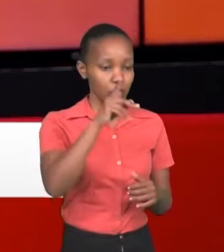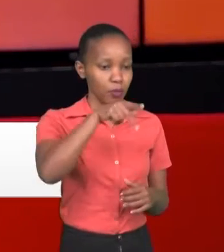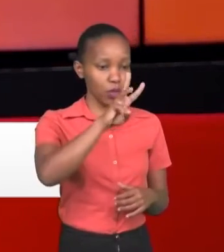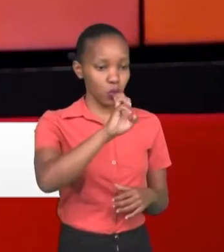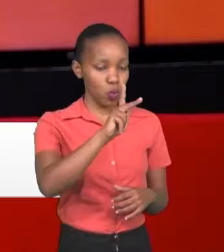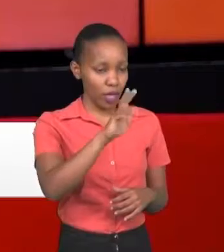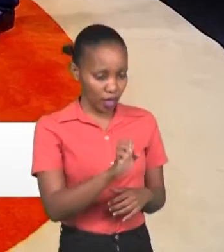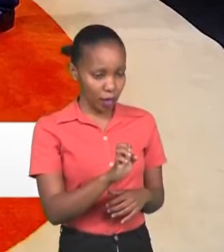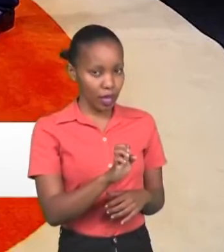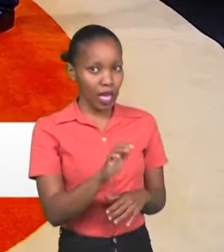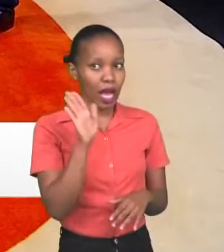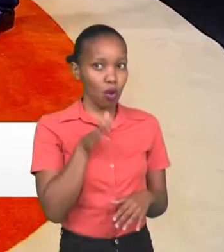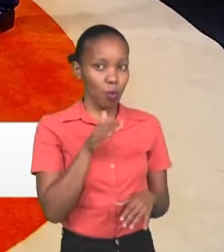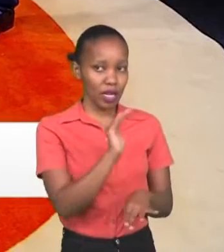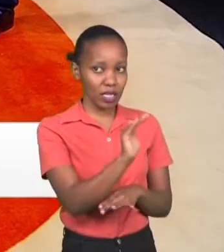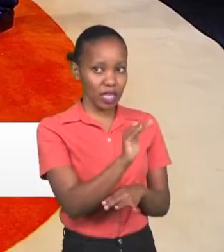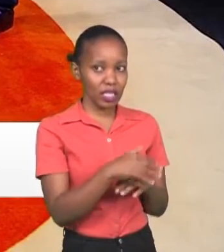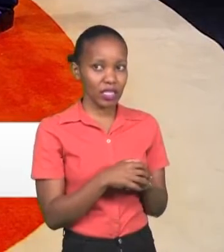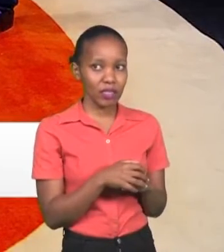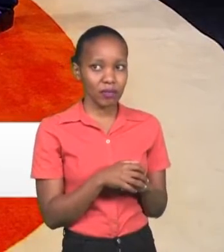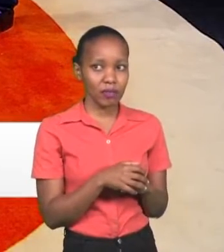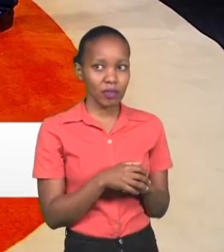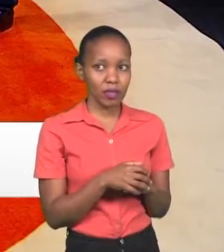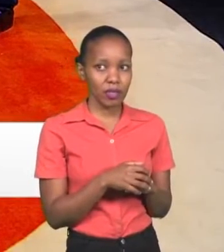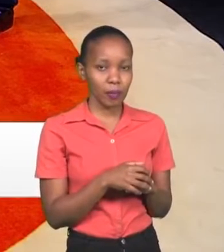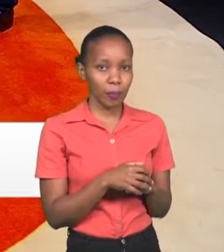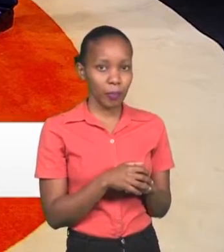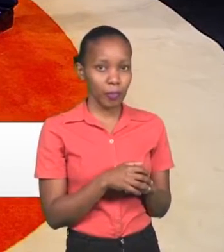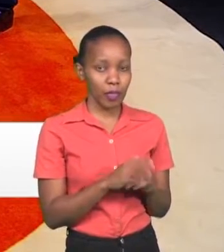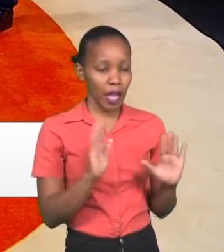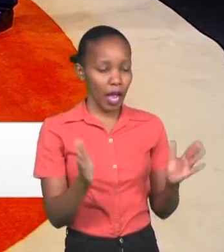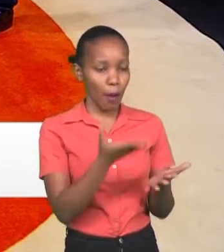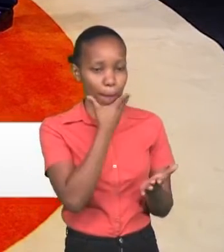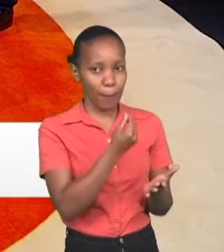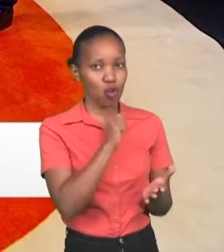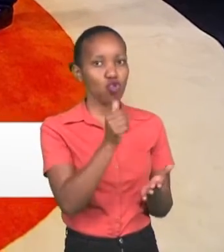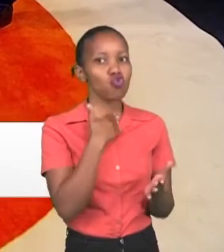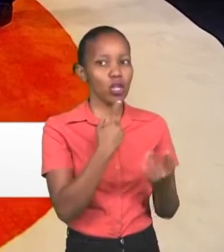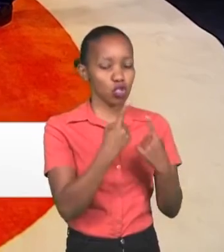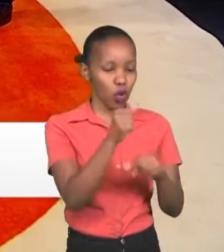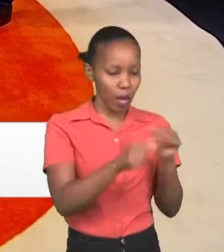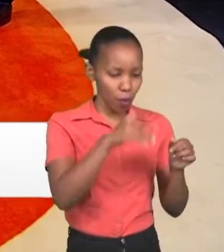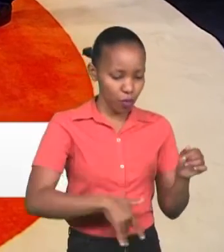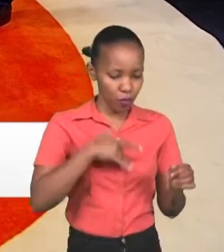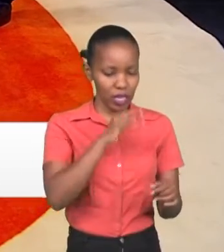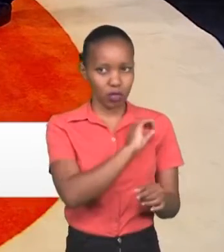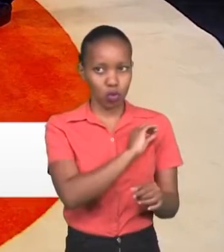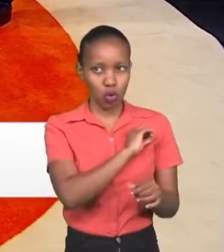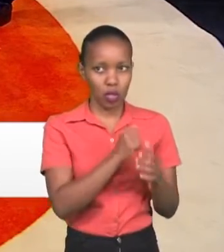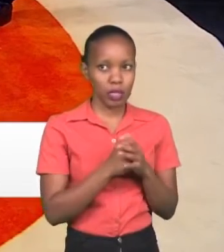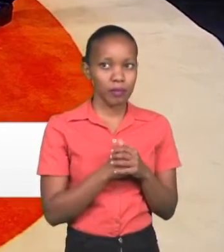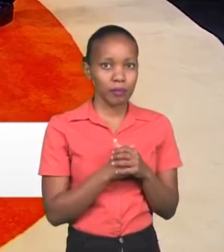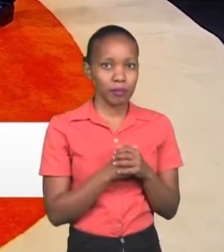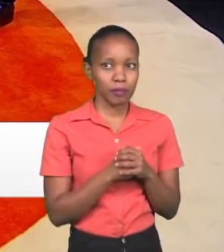she asks, I got a question for the switchboard guys. Given how men don't like talking about their feelings amongst their